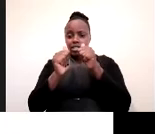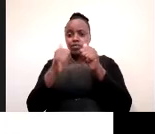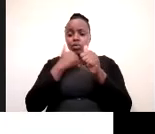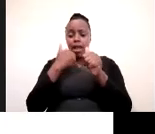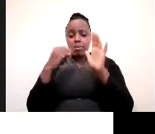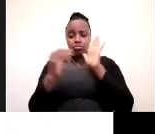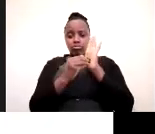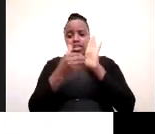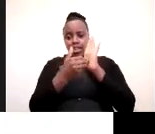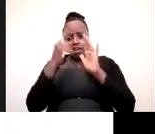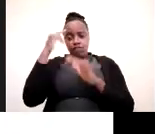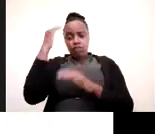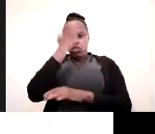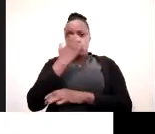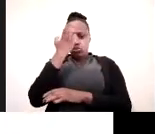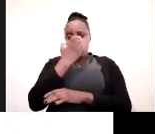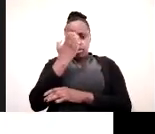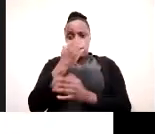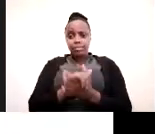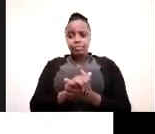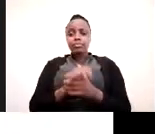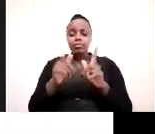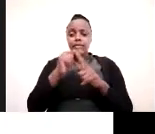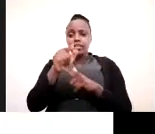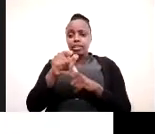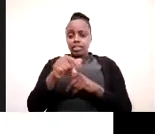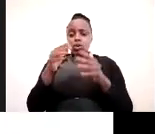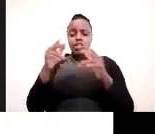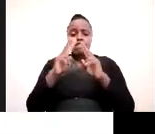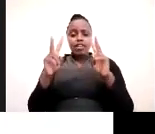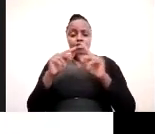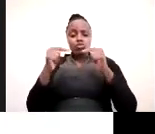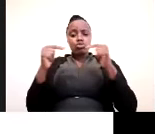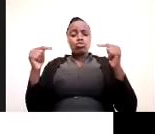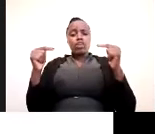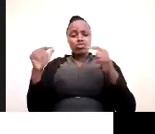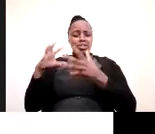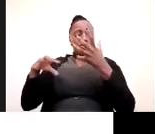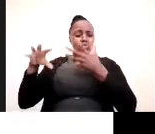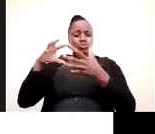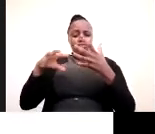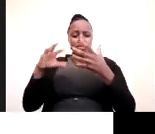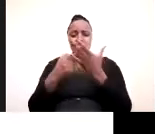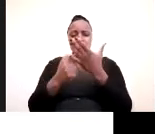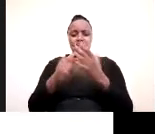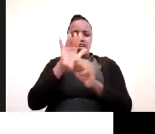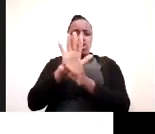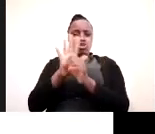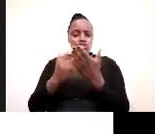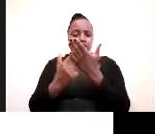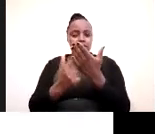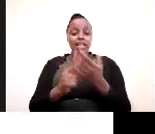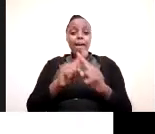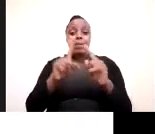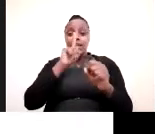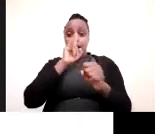out for the European producers. That was a very controversial proposal. It brought a lot of discussion around that, but I can assure you